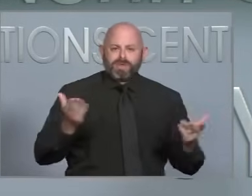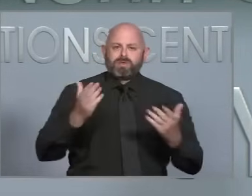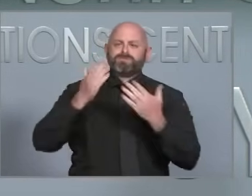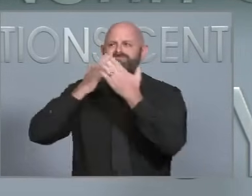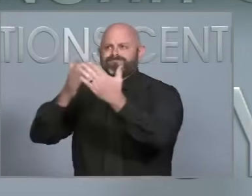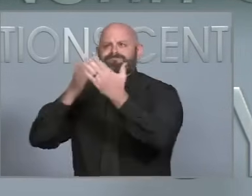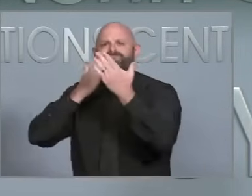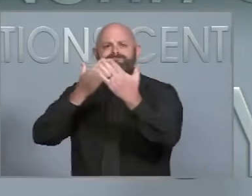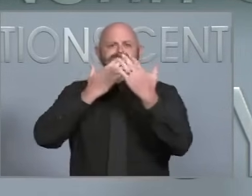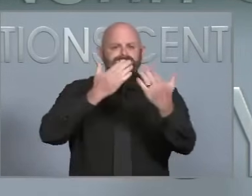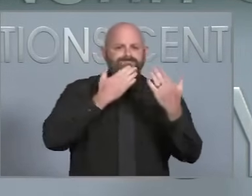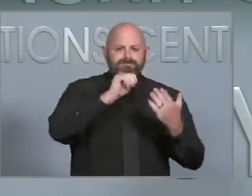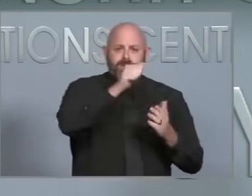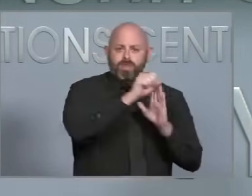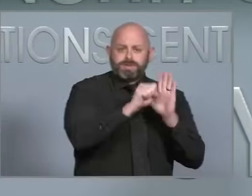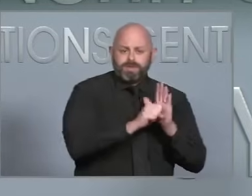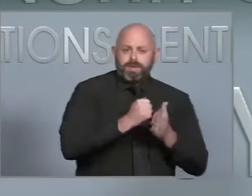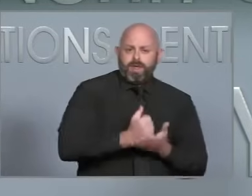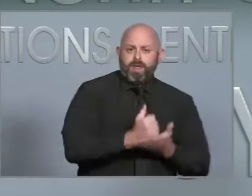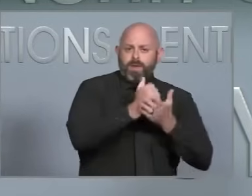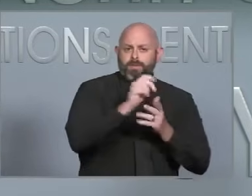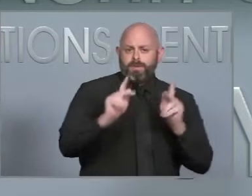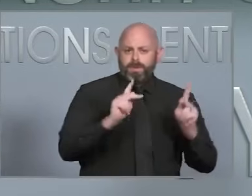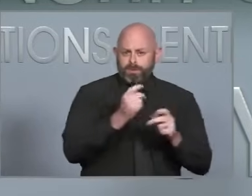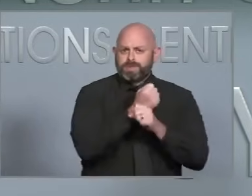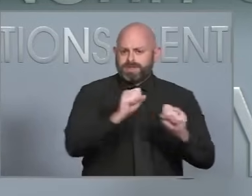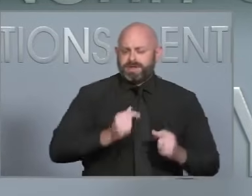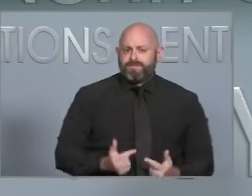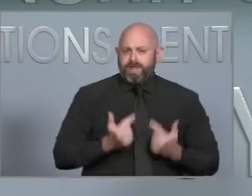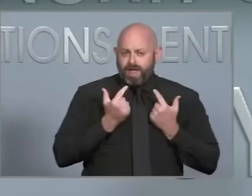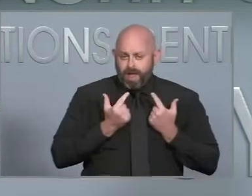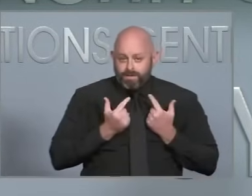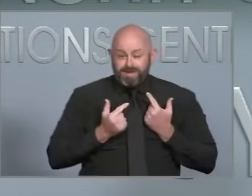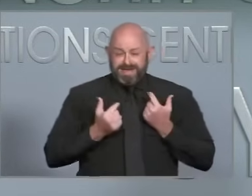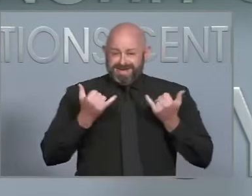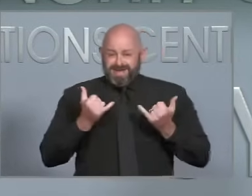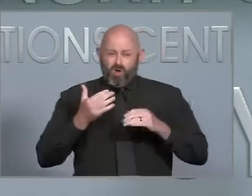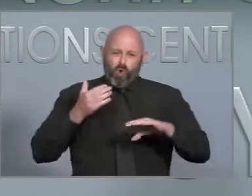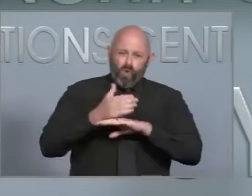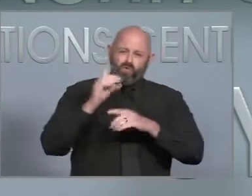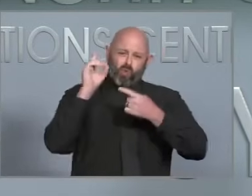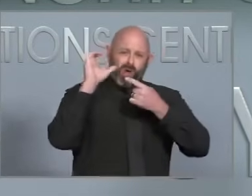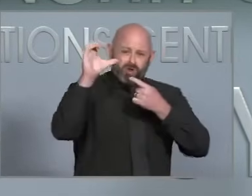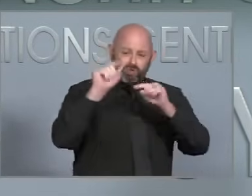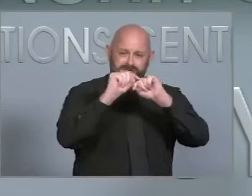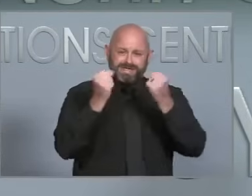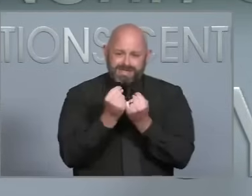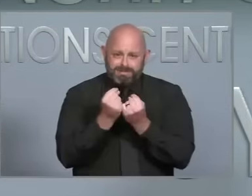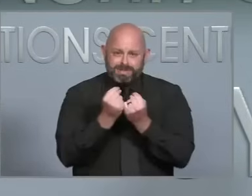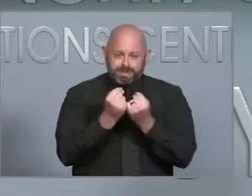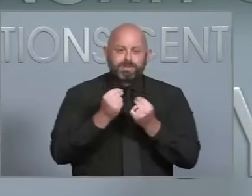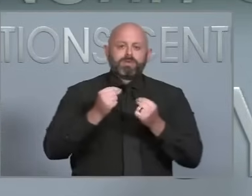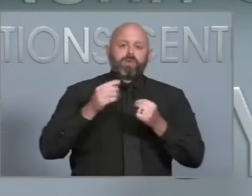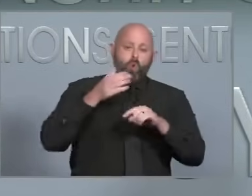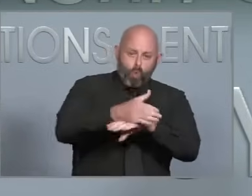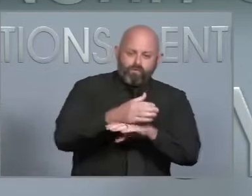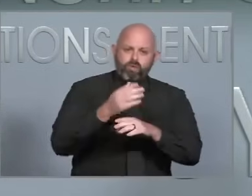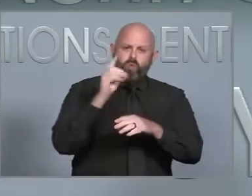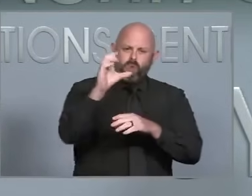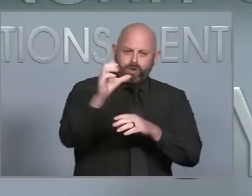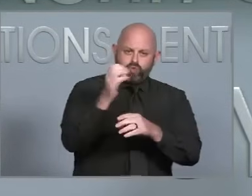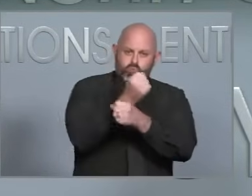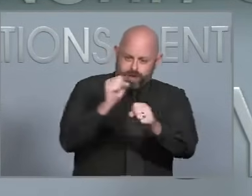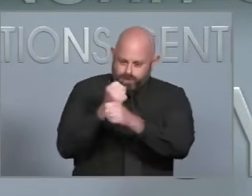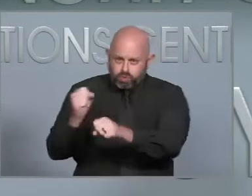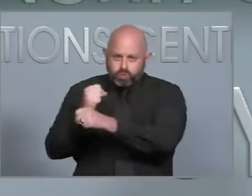lives. Currently, we are aware of over 100 swiftwater rescues since the beginning of this event, but we know there will be